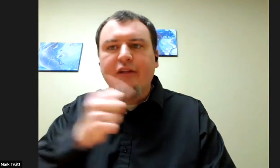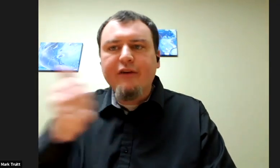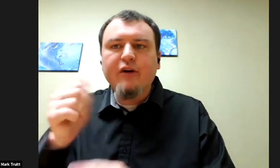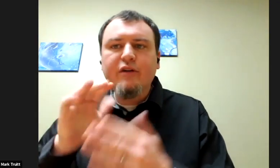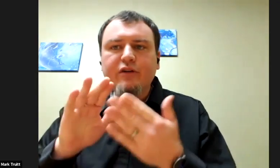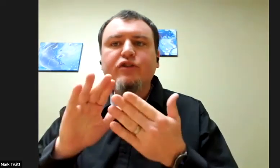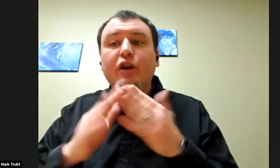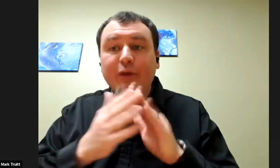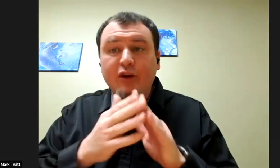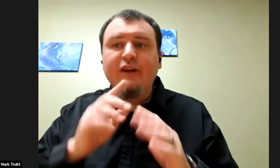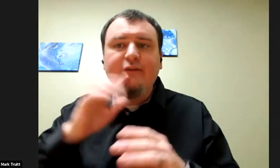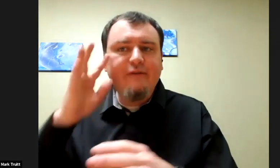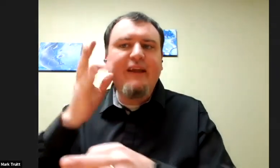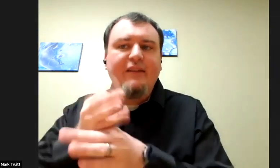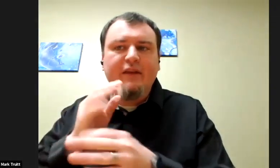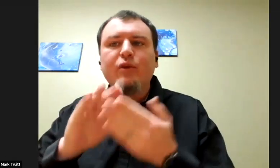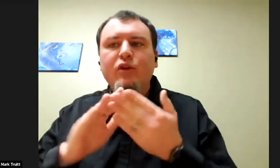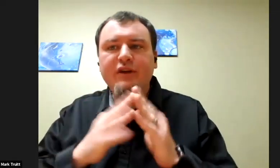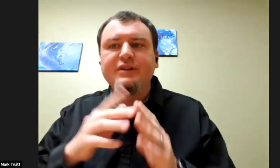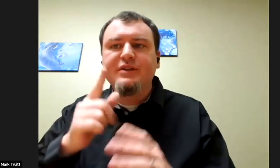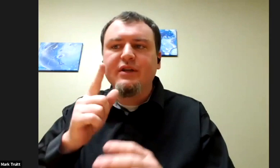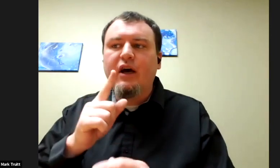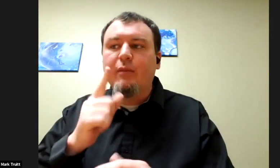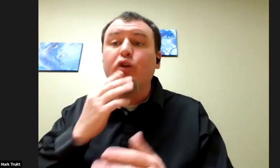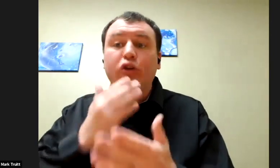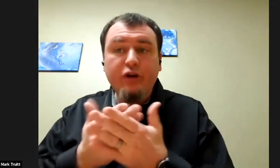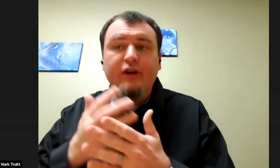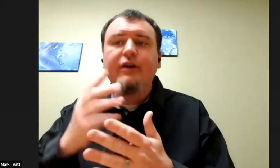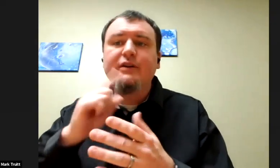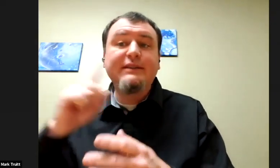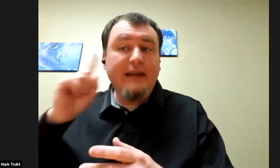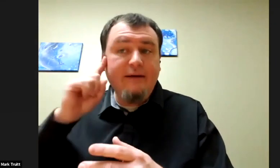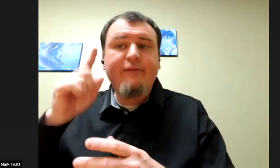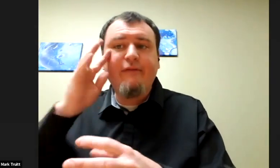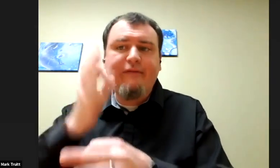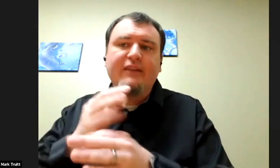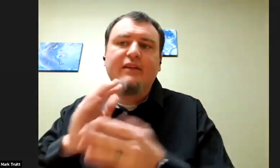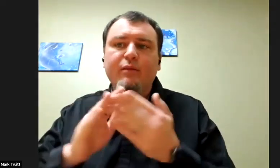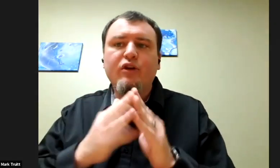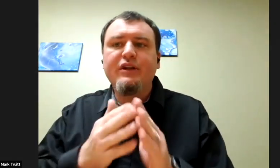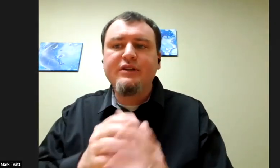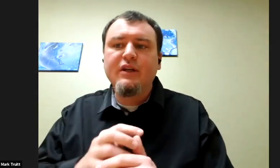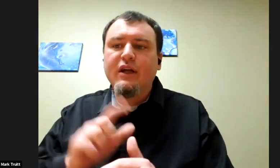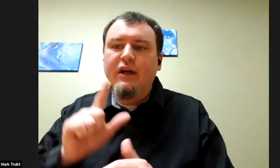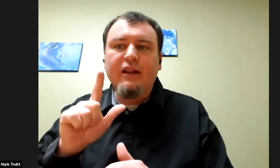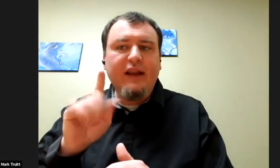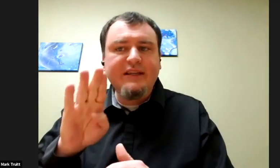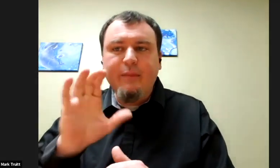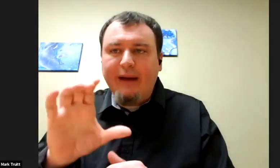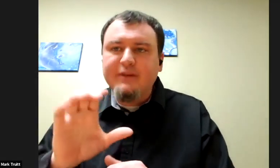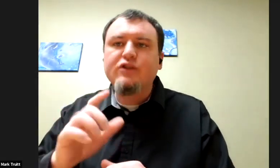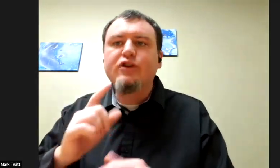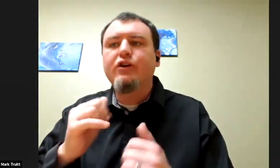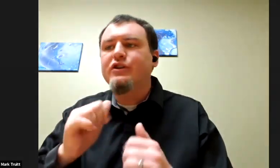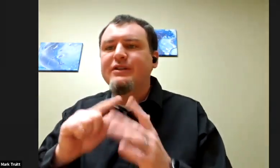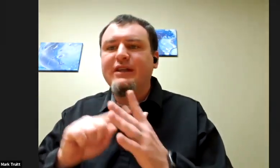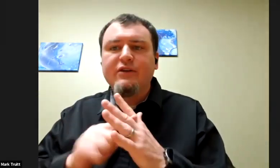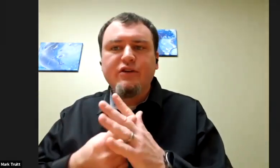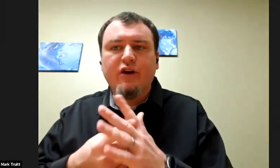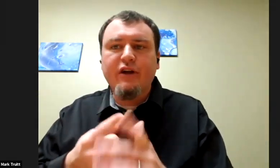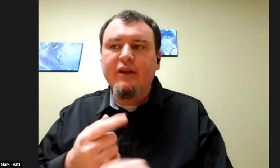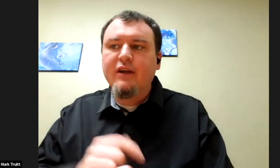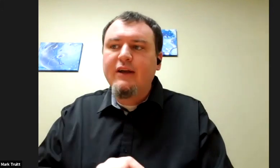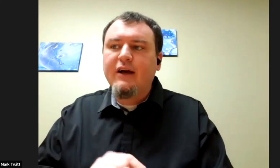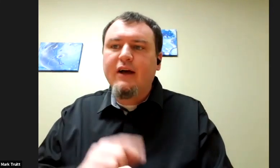There are other communities, faith communities, good deaf faith communities. Lenexa Baptist Church is